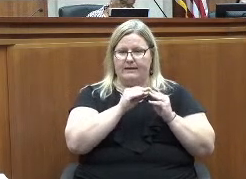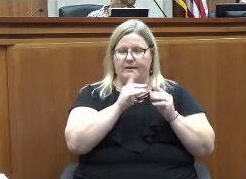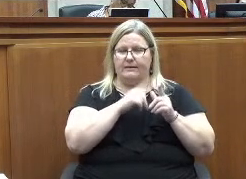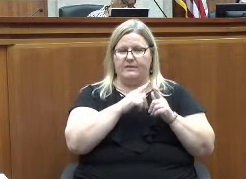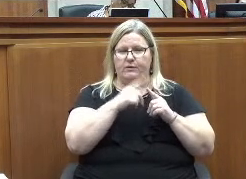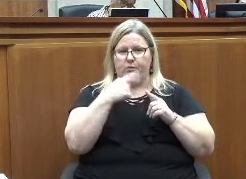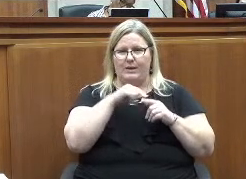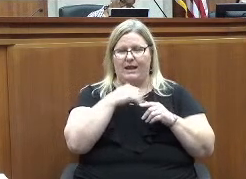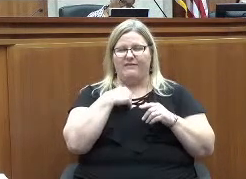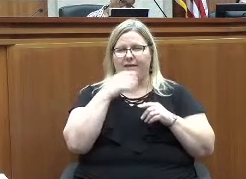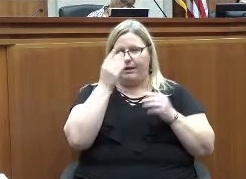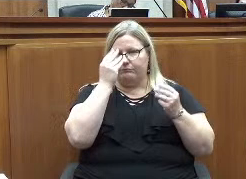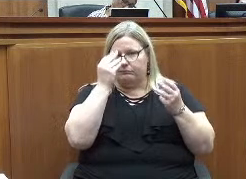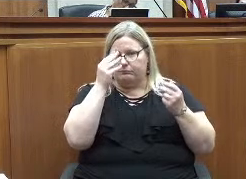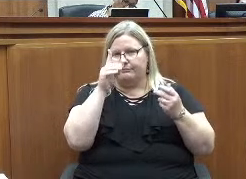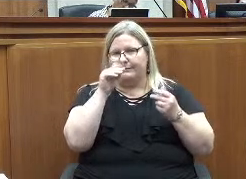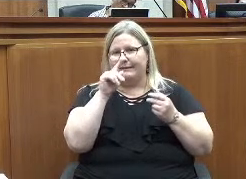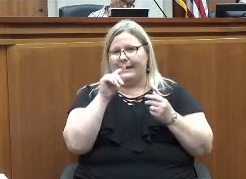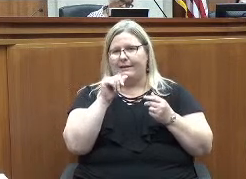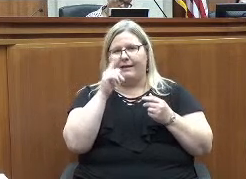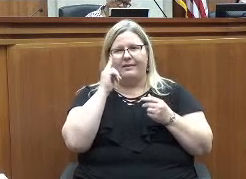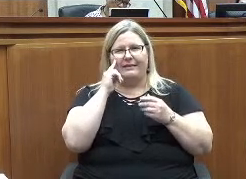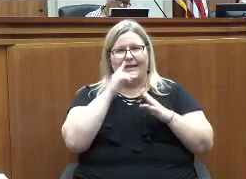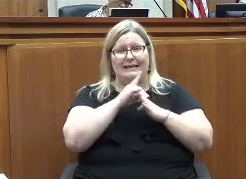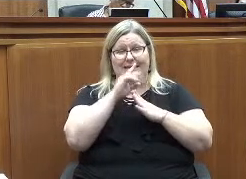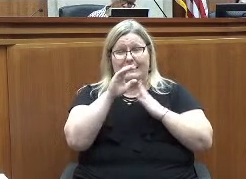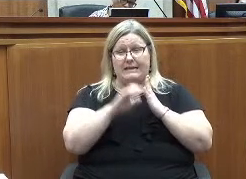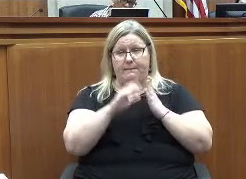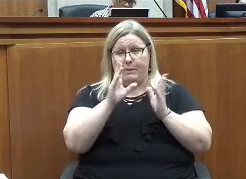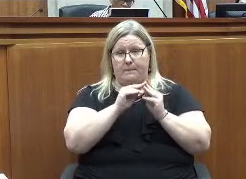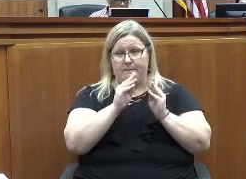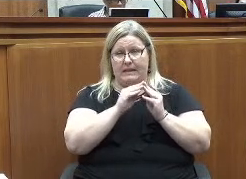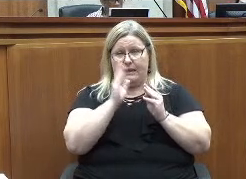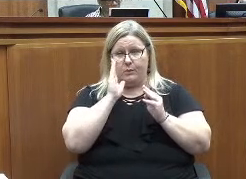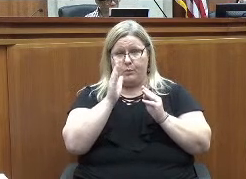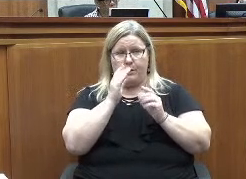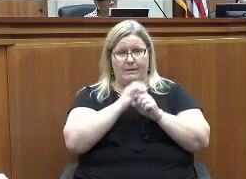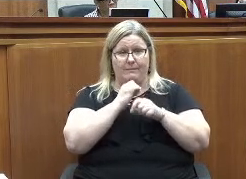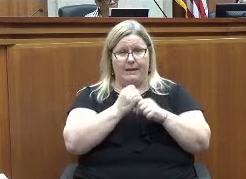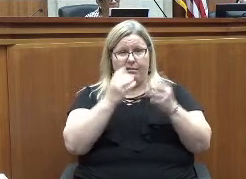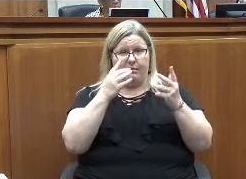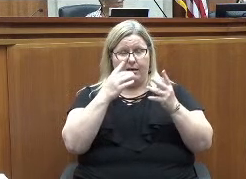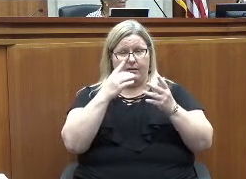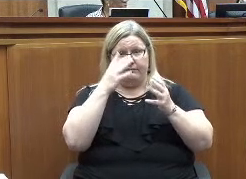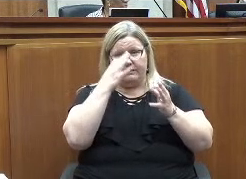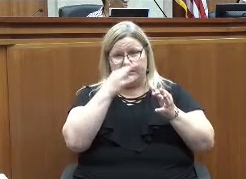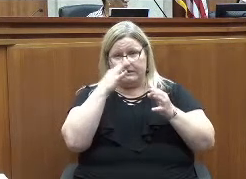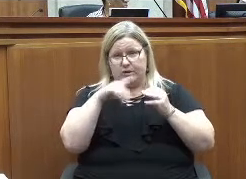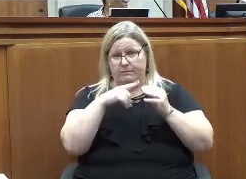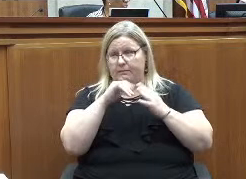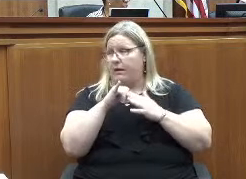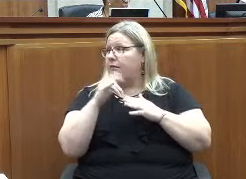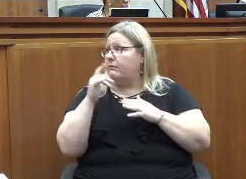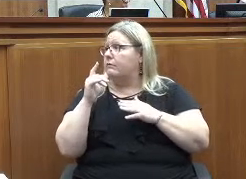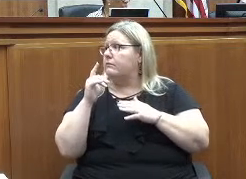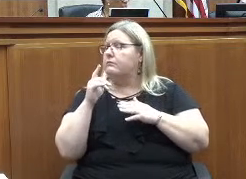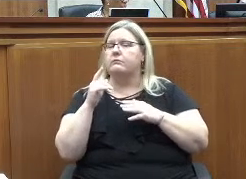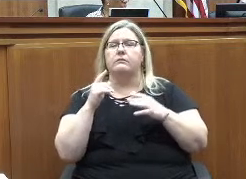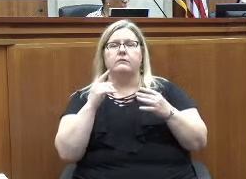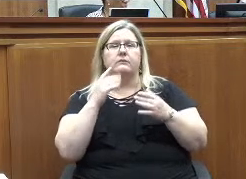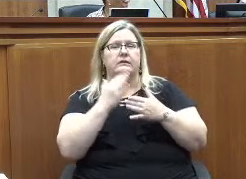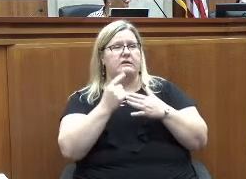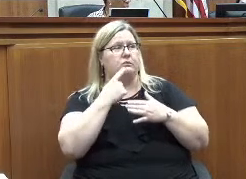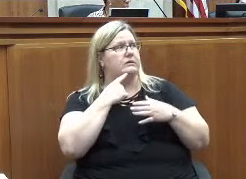hand before. I think is it our December meeting where we'll be making lots of decisions around this? Okay, so for